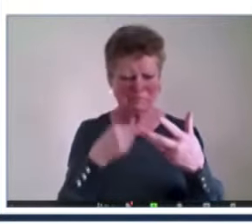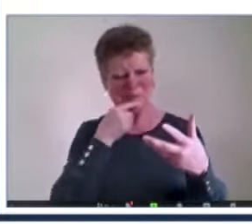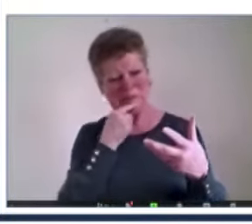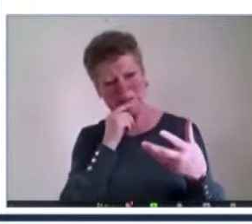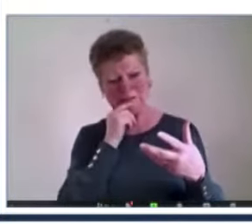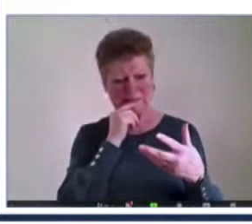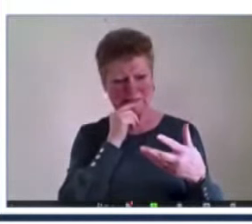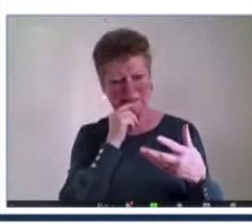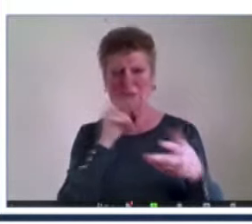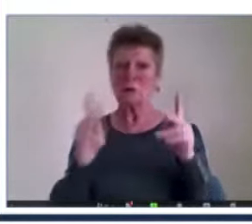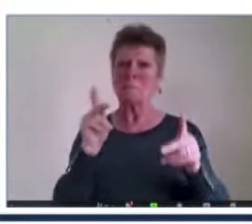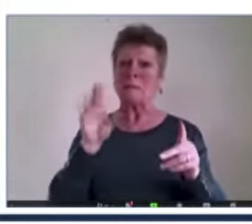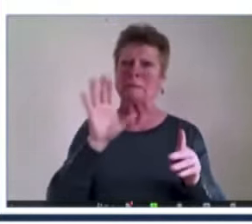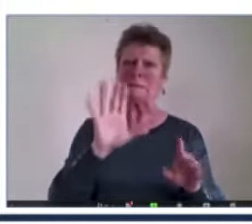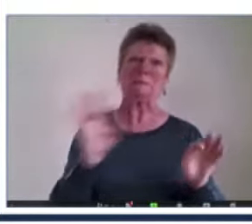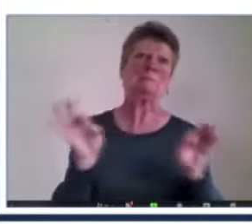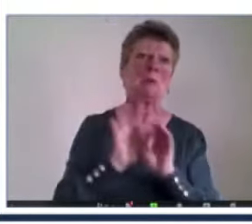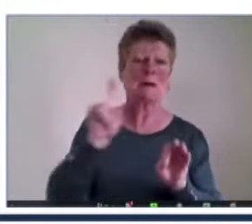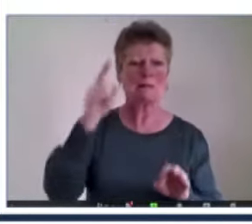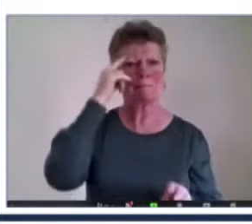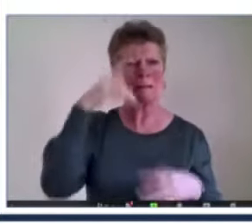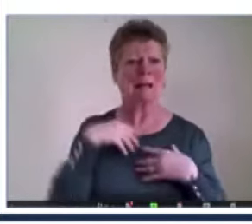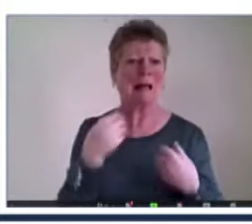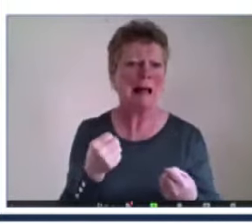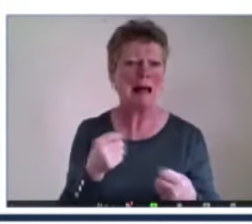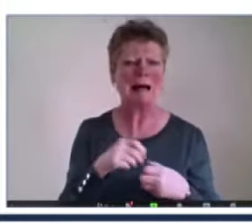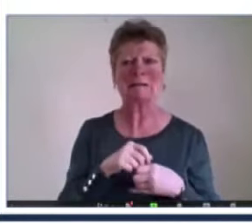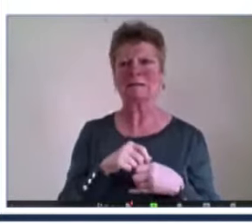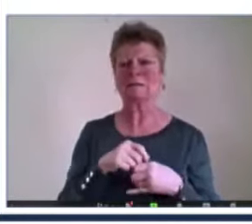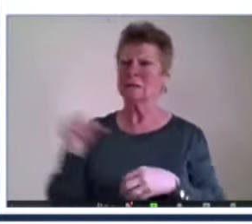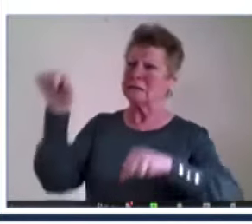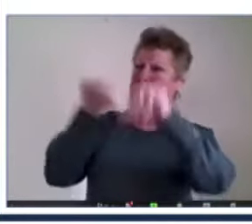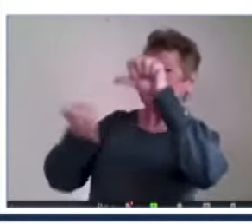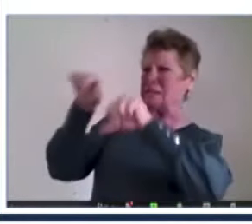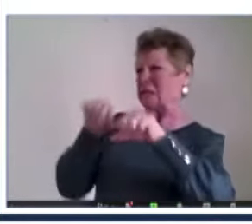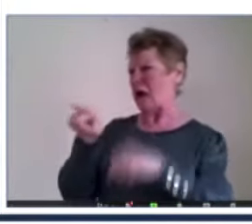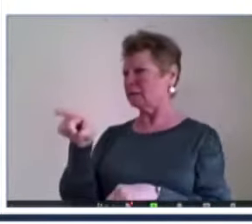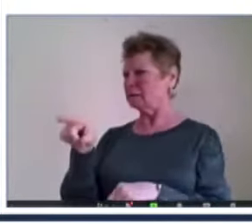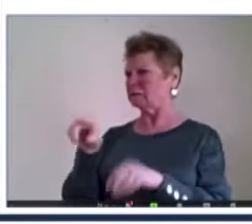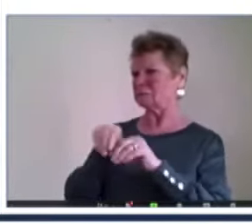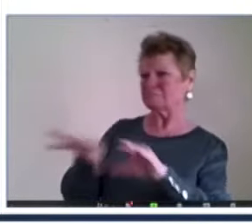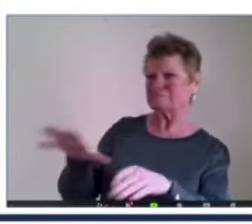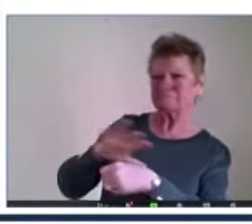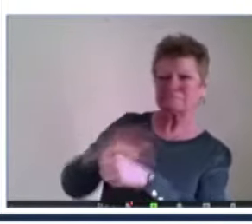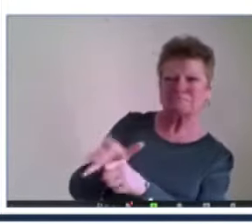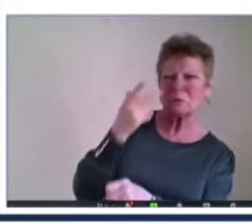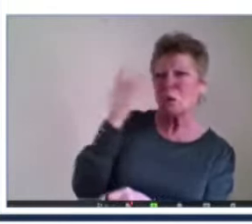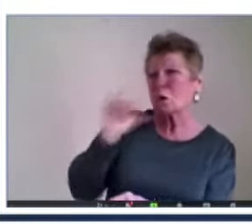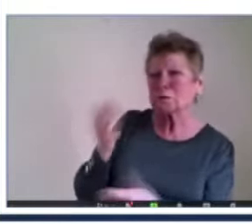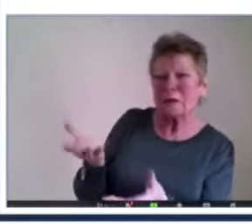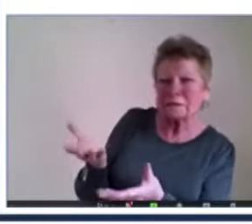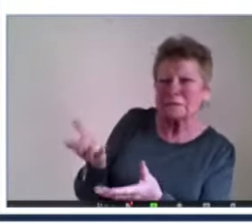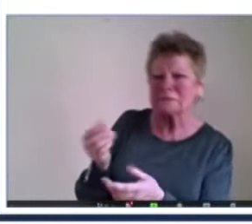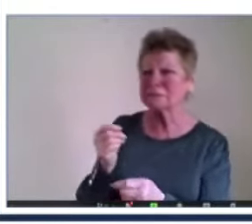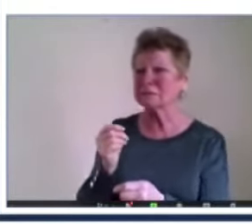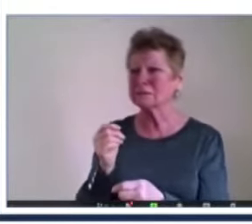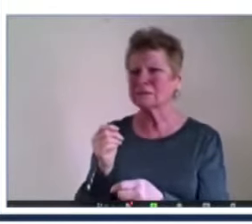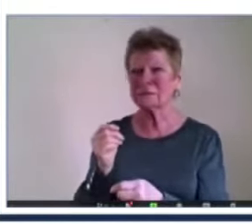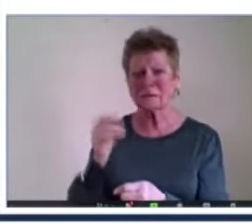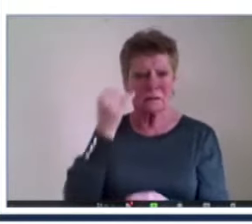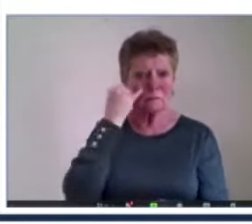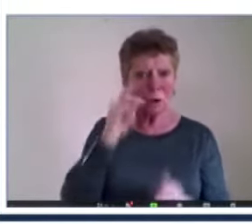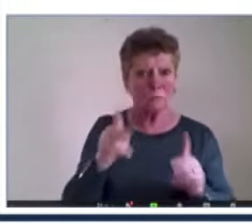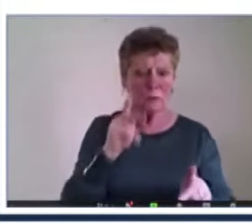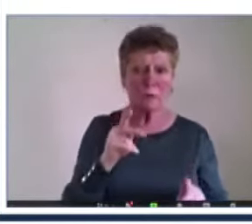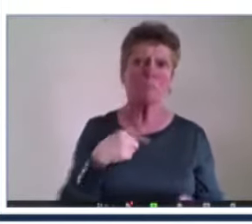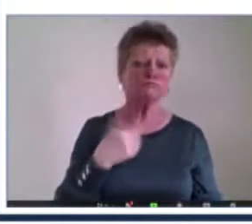health of people, looking at what the science is telling us, and people, if they're comfortable wearing a mask